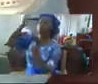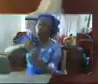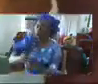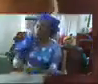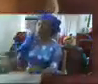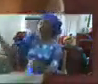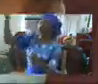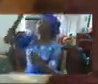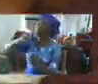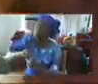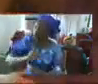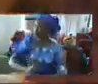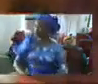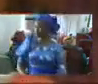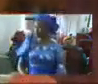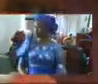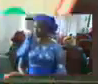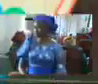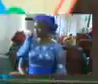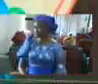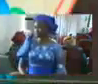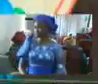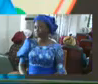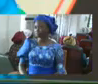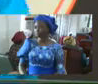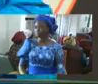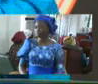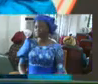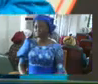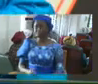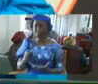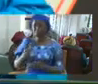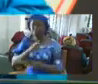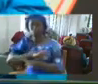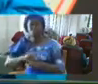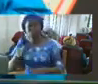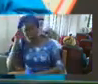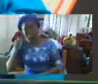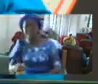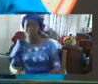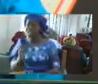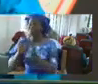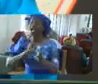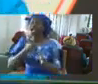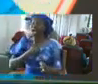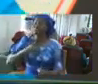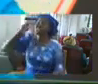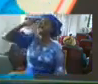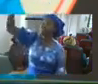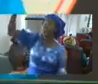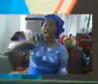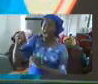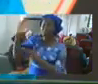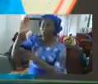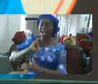what? In case you feel, well, I don't need Him, I have everything. I have more